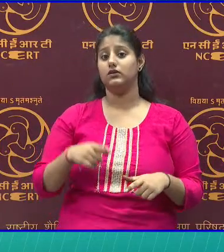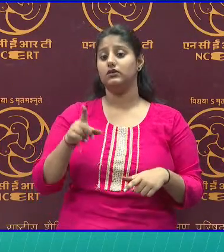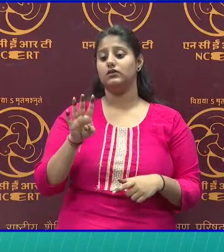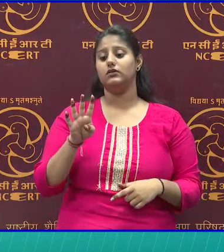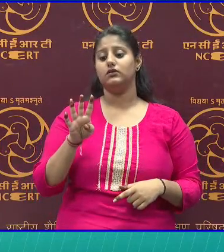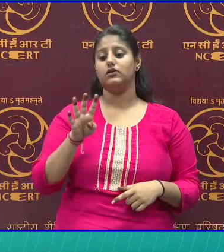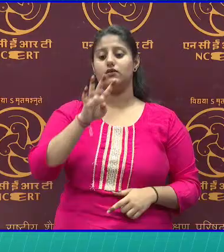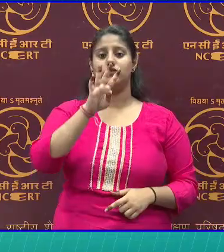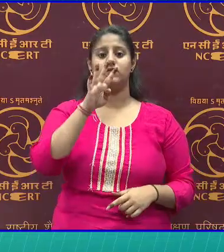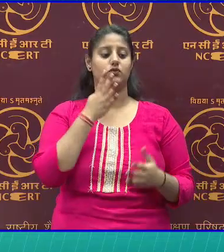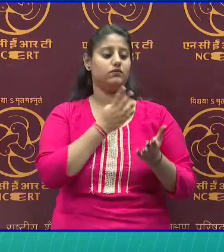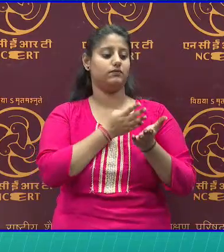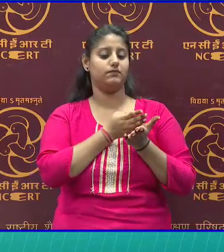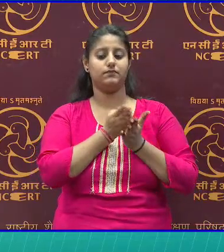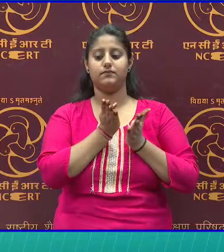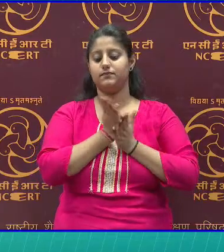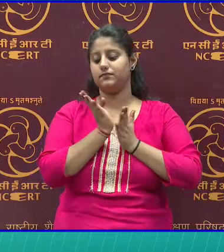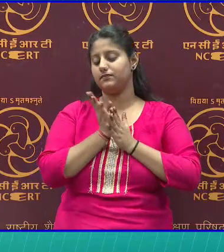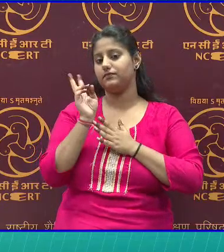lives.